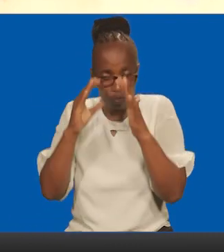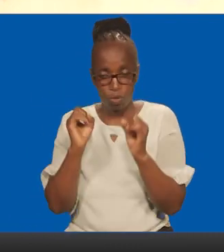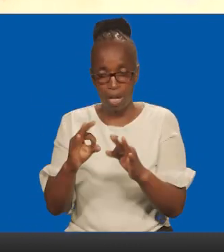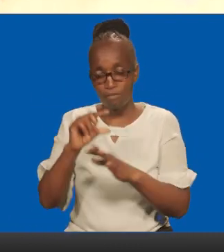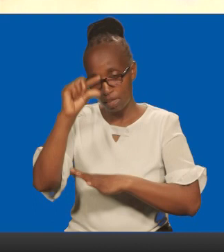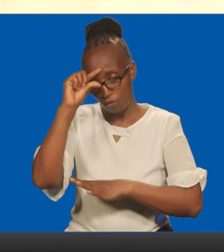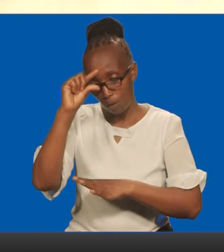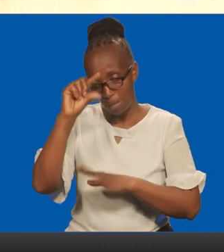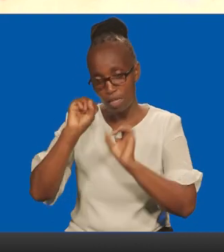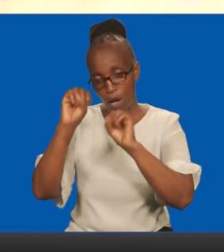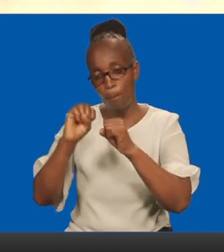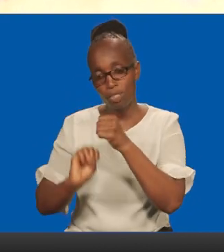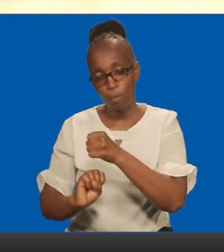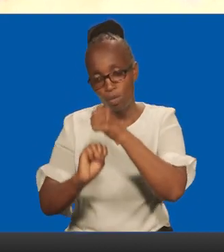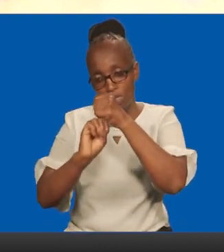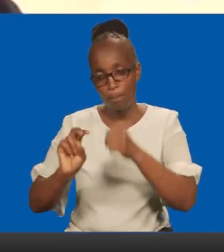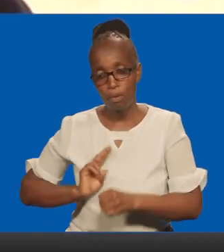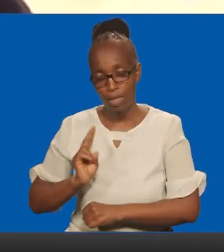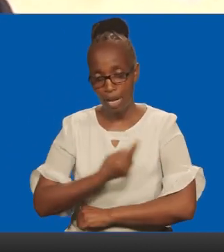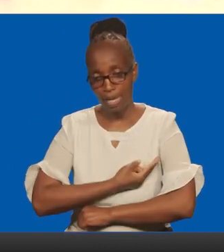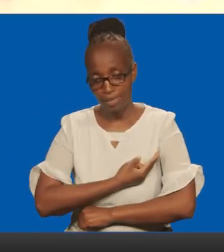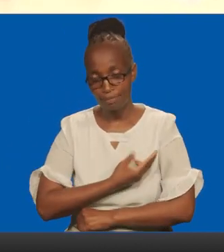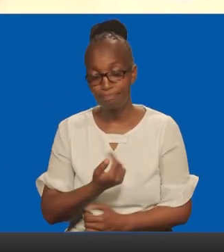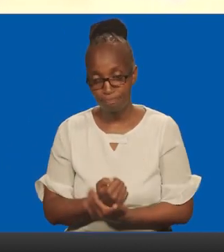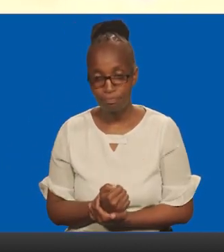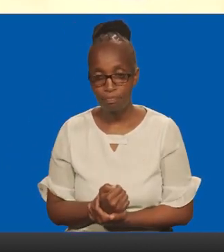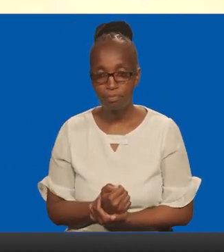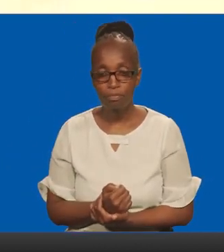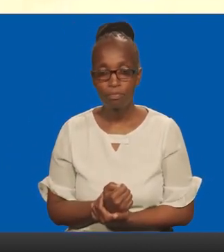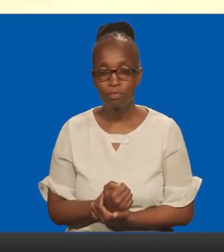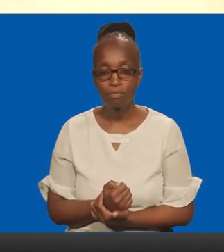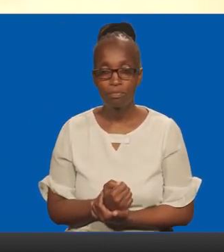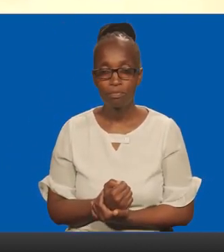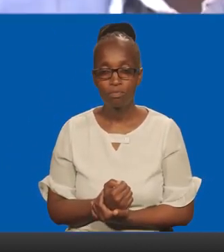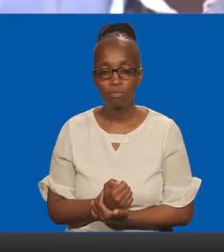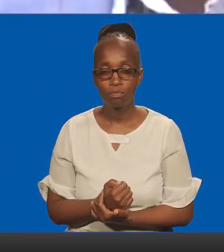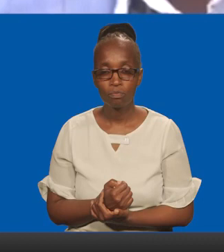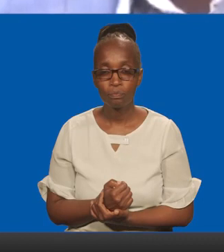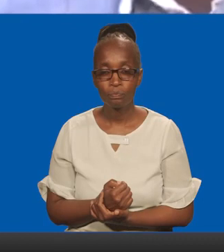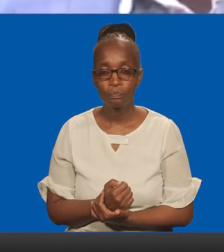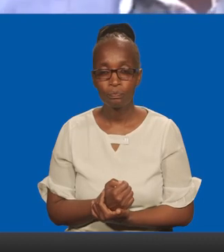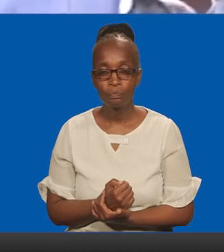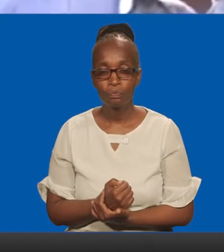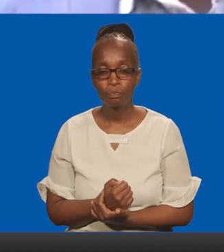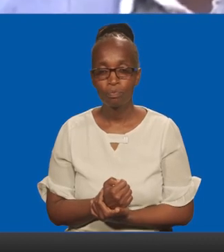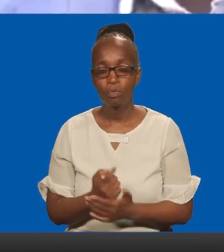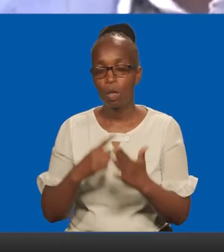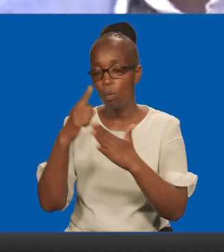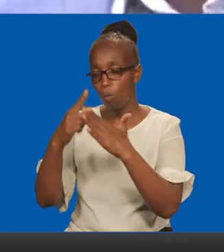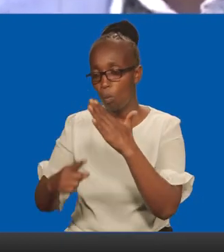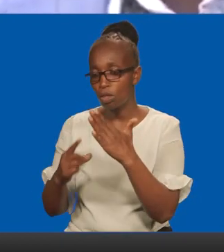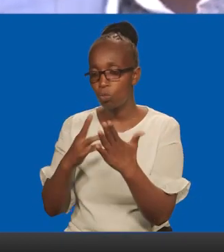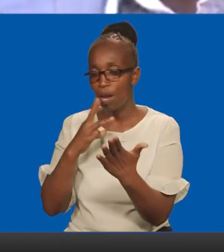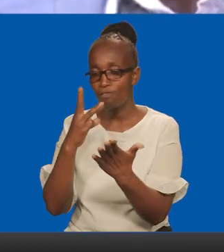tujui kama serikali tutusaidia kwa maana ya Masisi. Hata ikiwa fortunate that